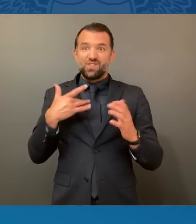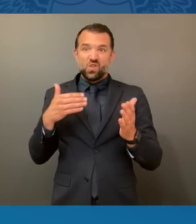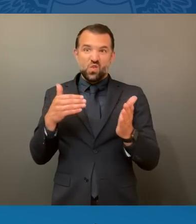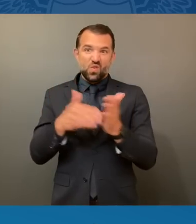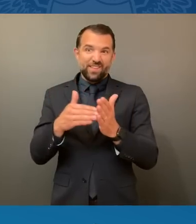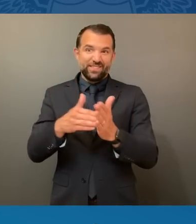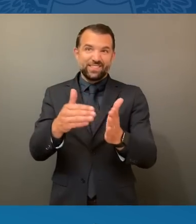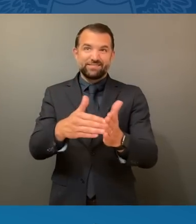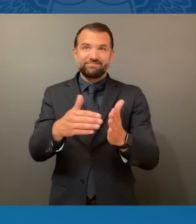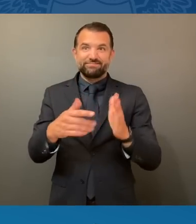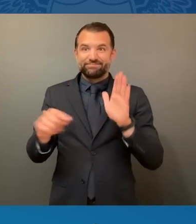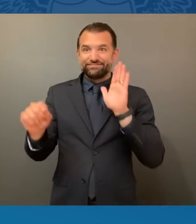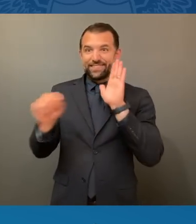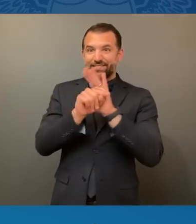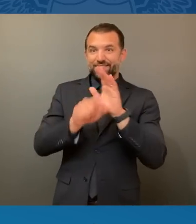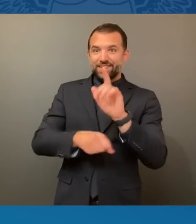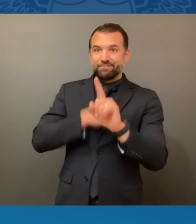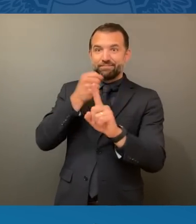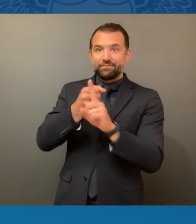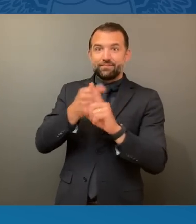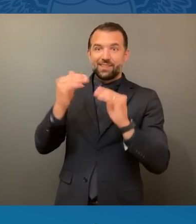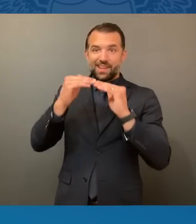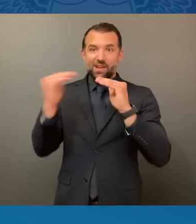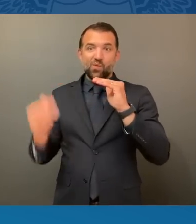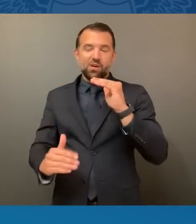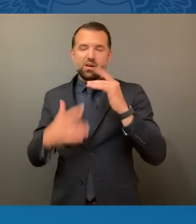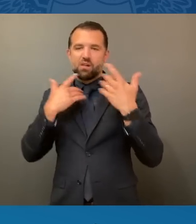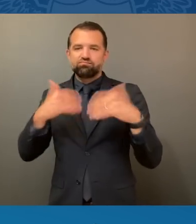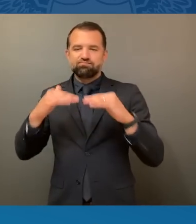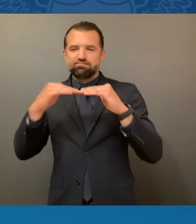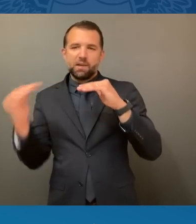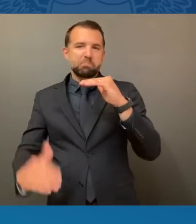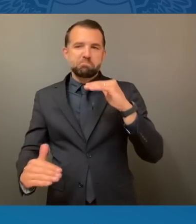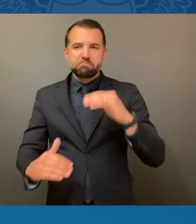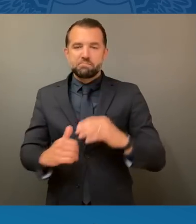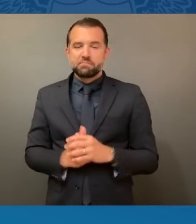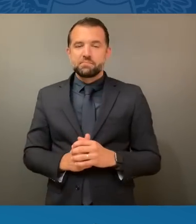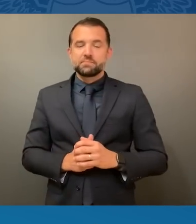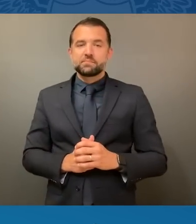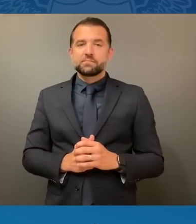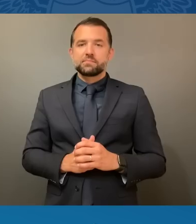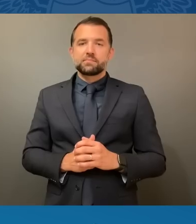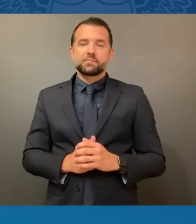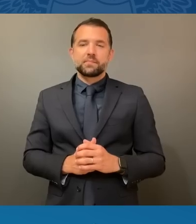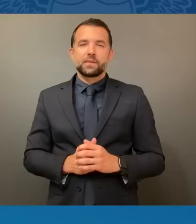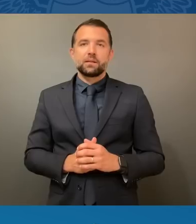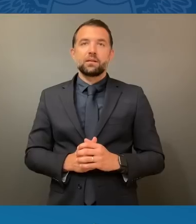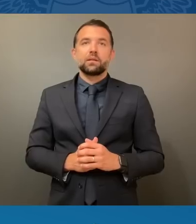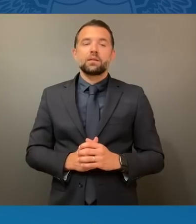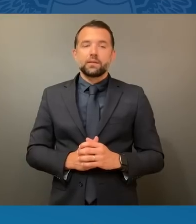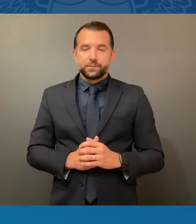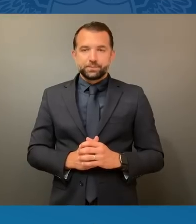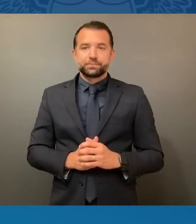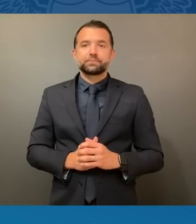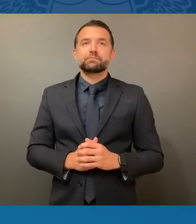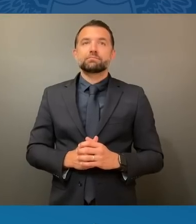negative impact. Could you share your thoughts and the administration's thoughts? Sure. Well, I will tell you that we are